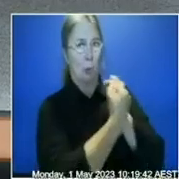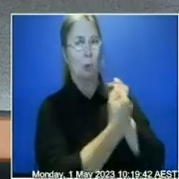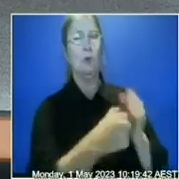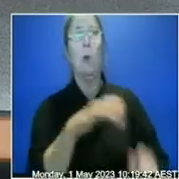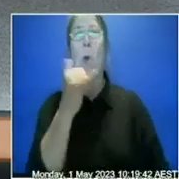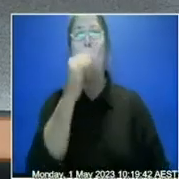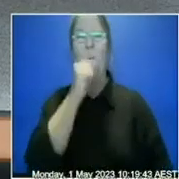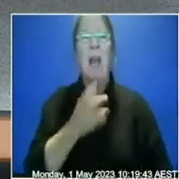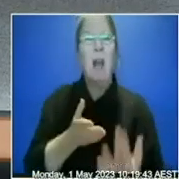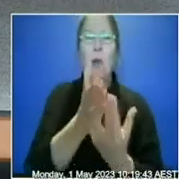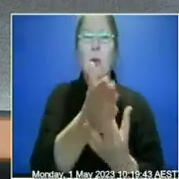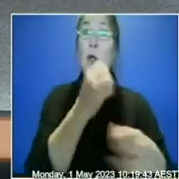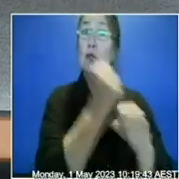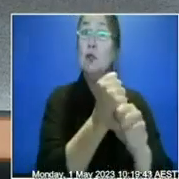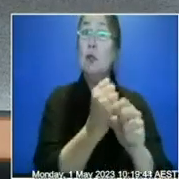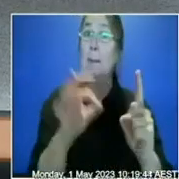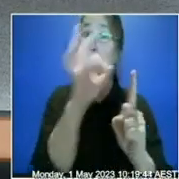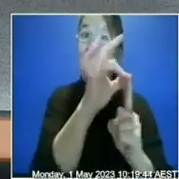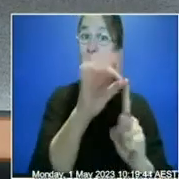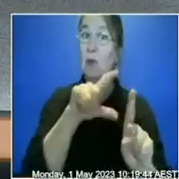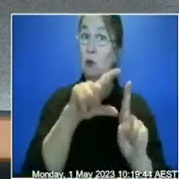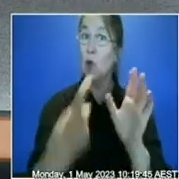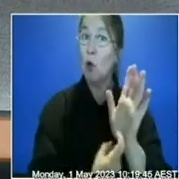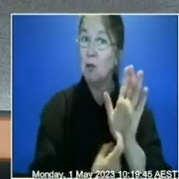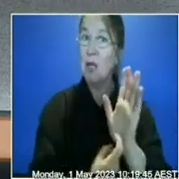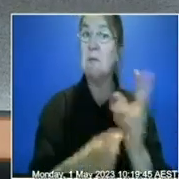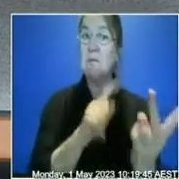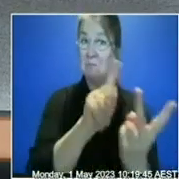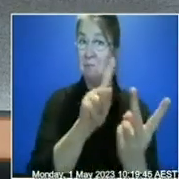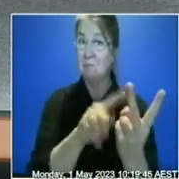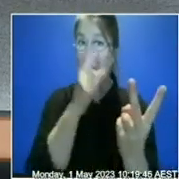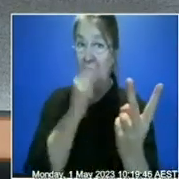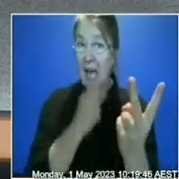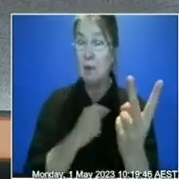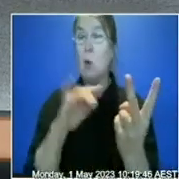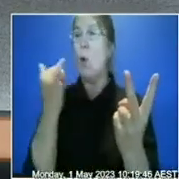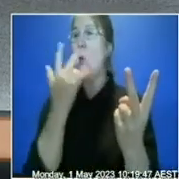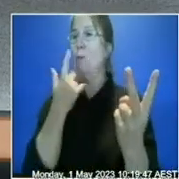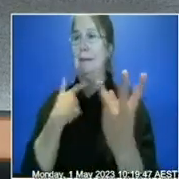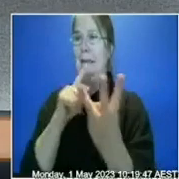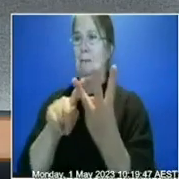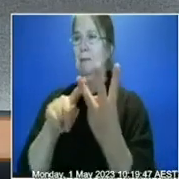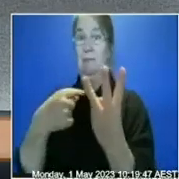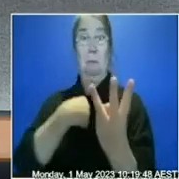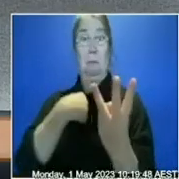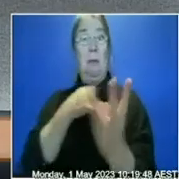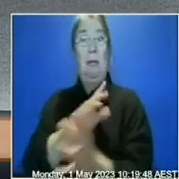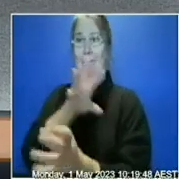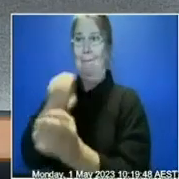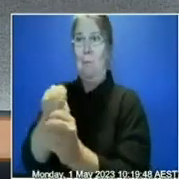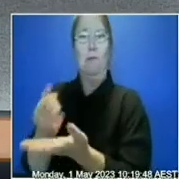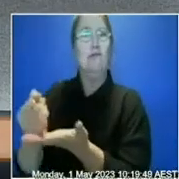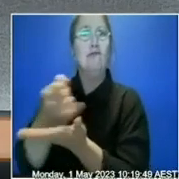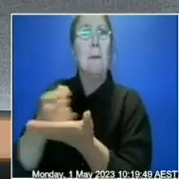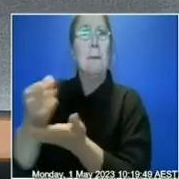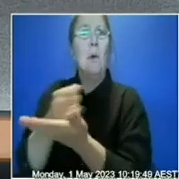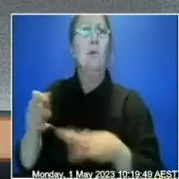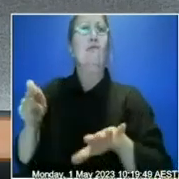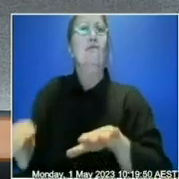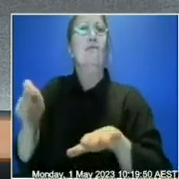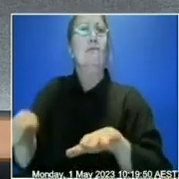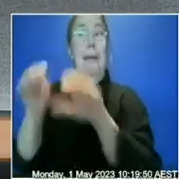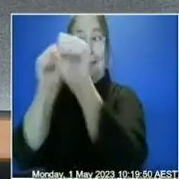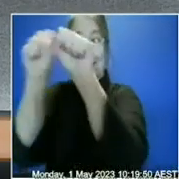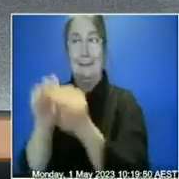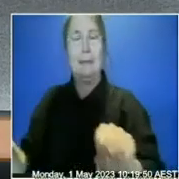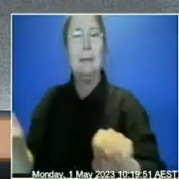might be referred into the AOD service system. That would then mean that